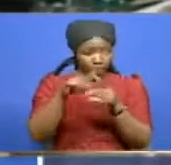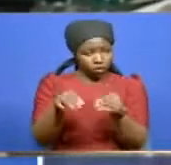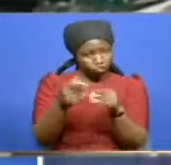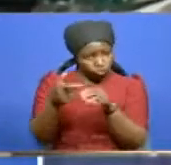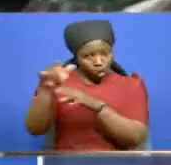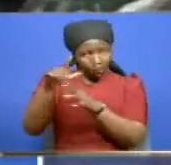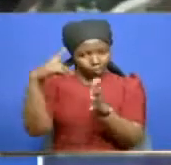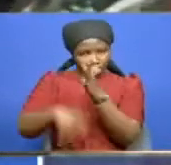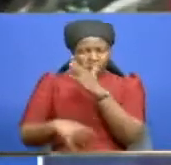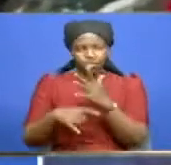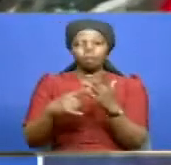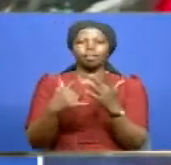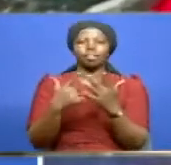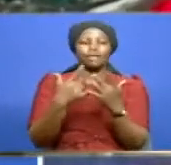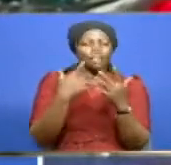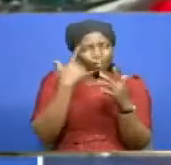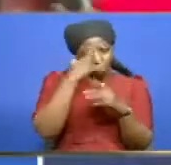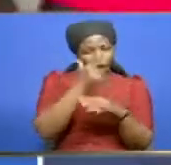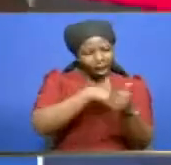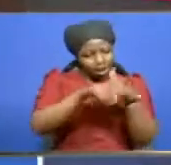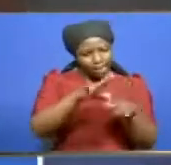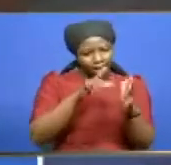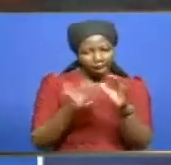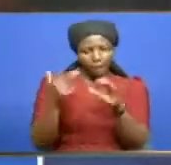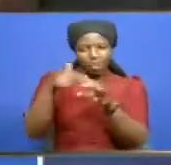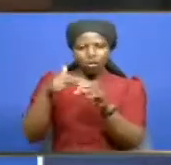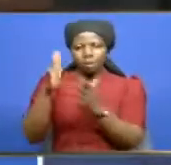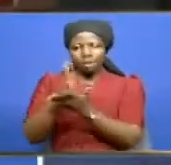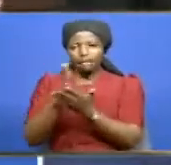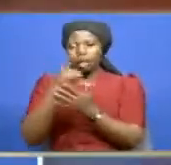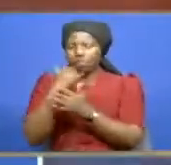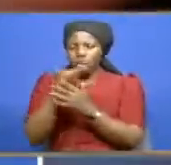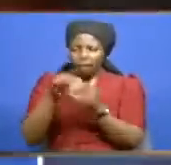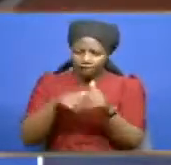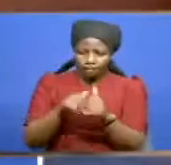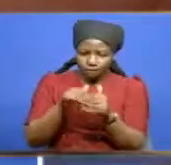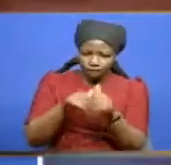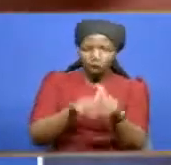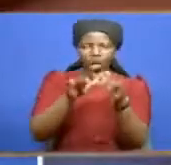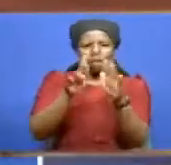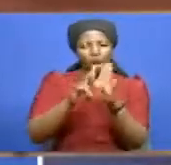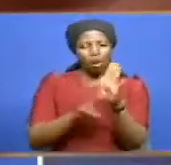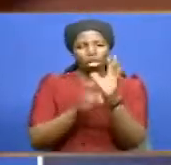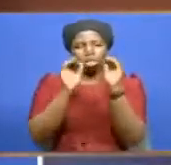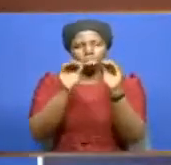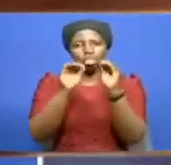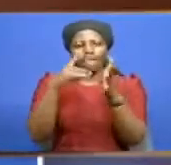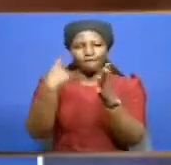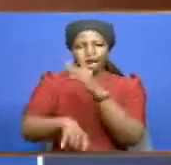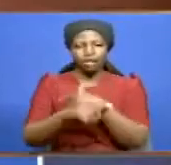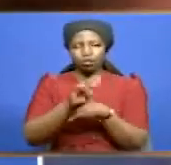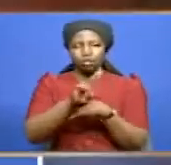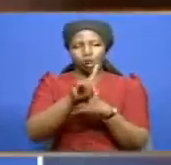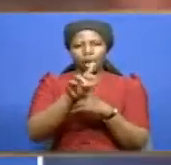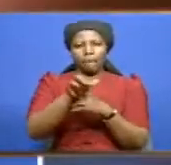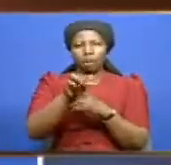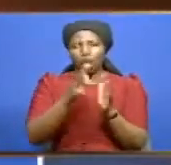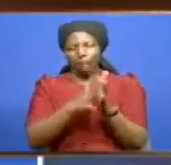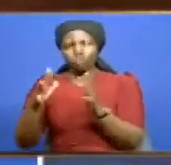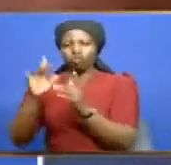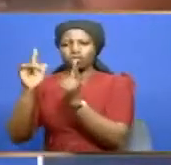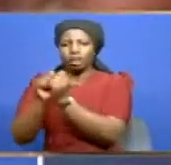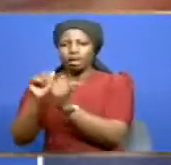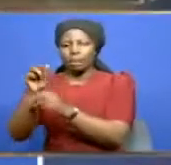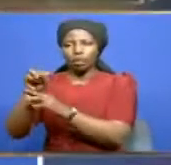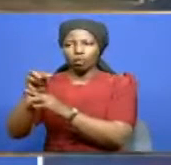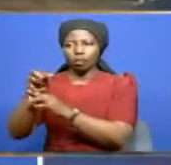for players in the petroleum sector who fail to adhere to the published regulations. The fines average 1 million shillings for lesser offences to a maximum of 10